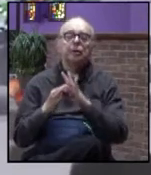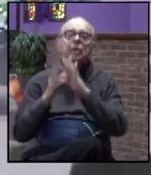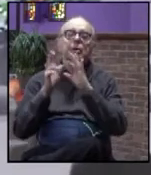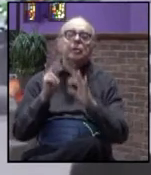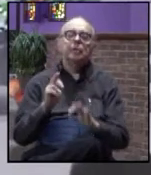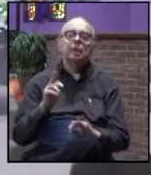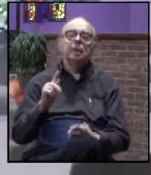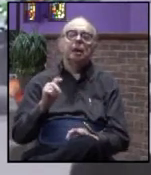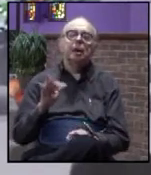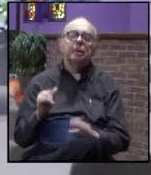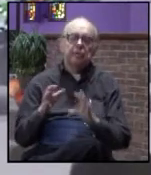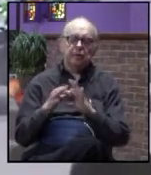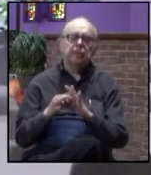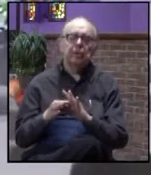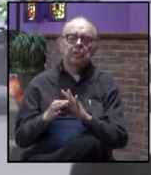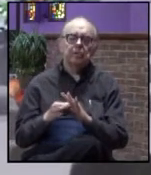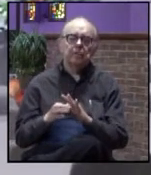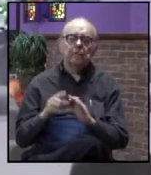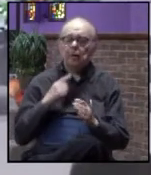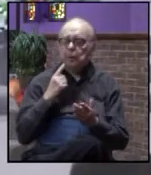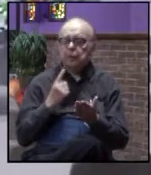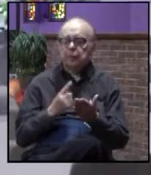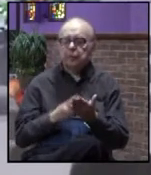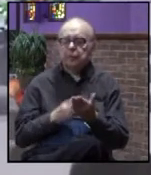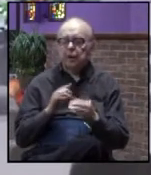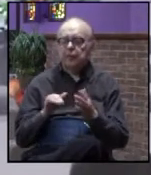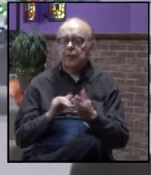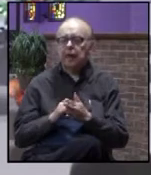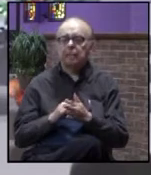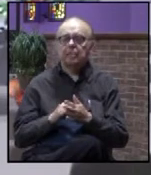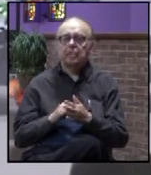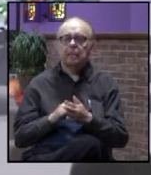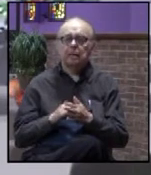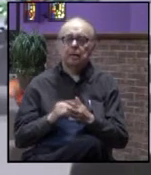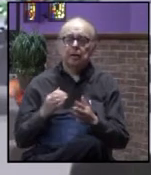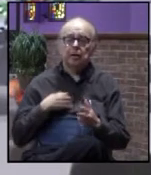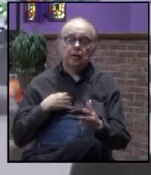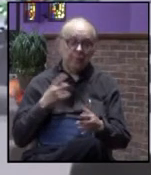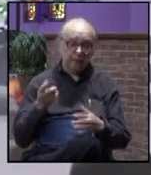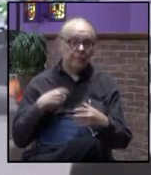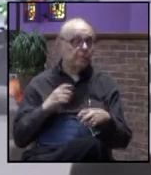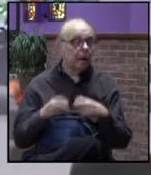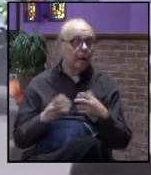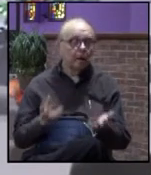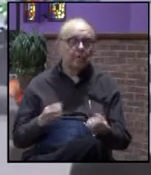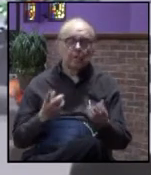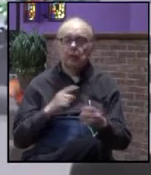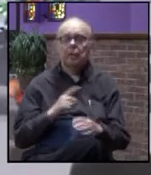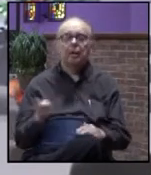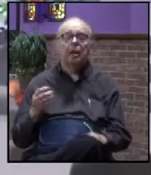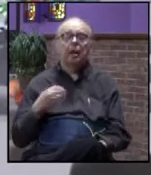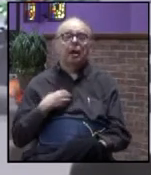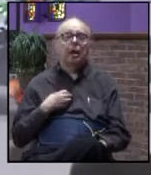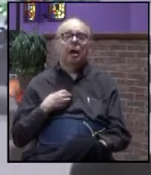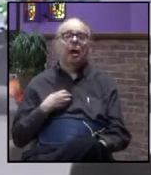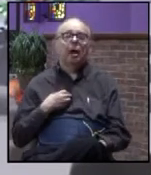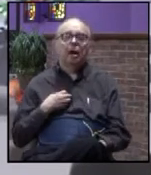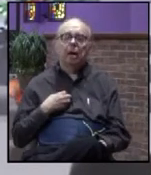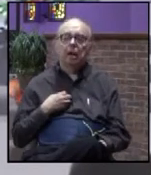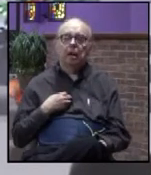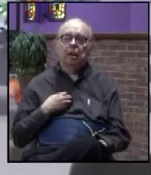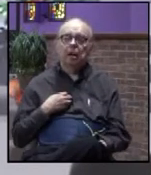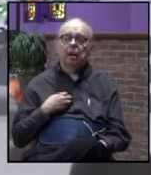people, when you start talking about that, you have a problem. How many of you all